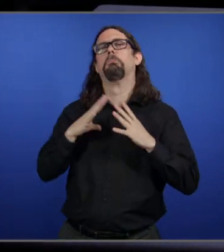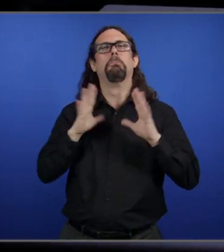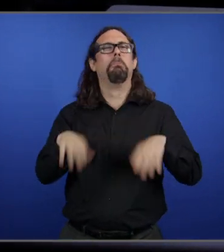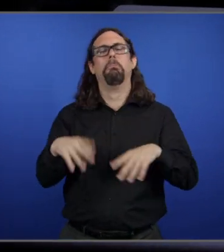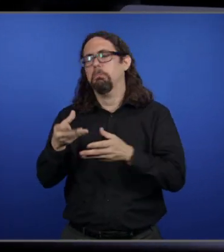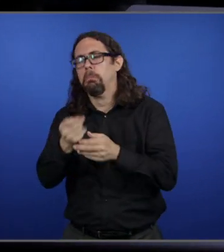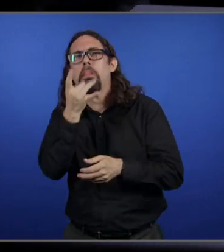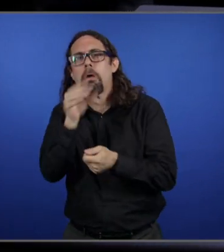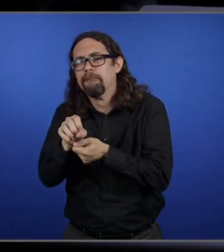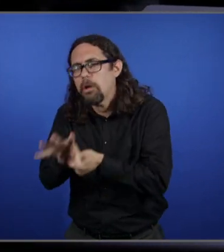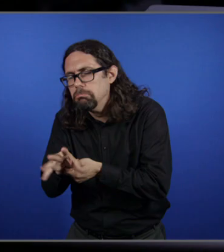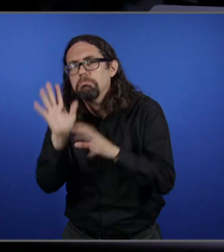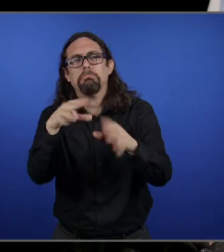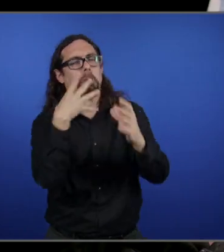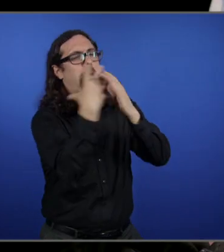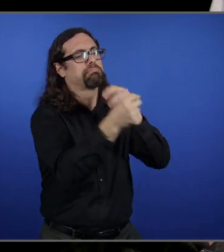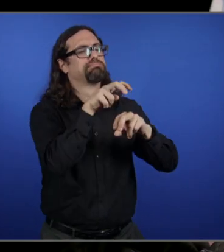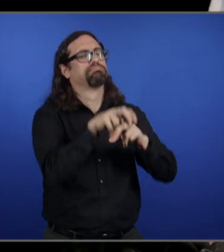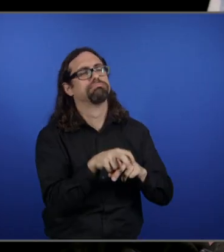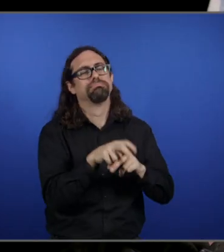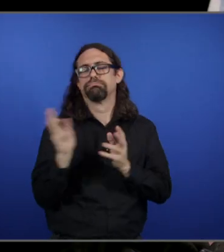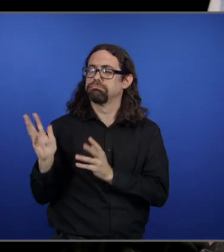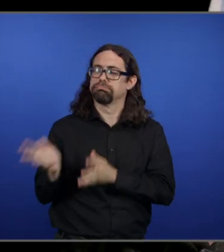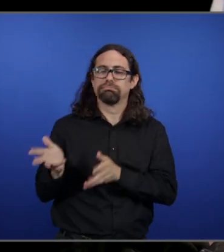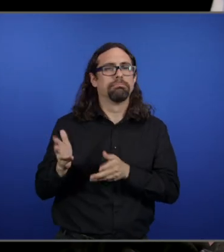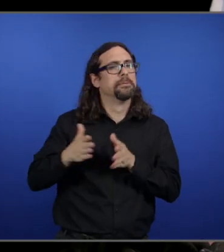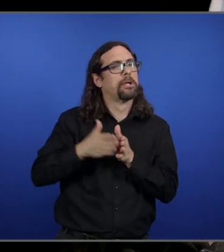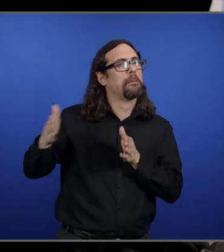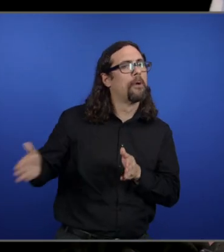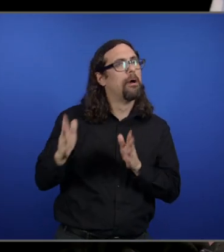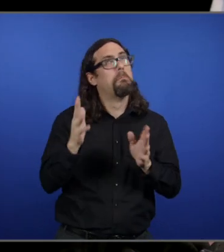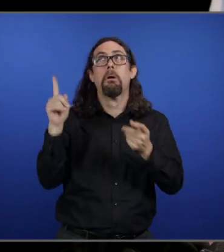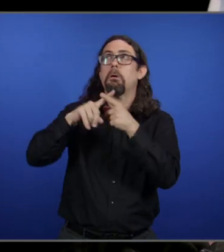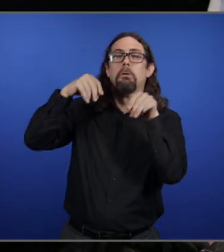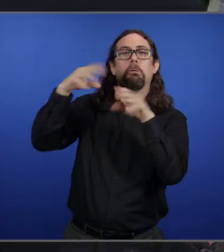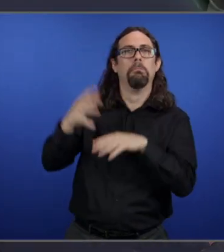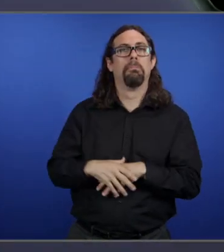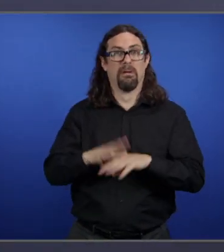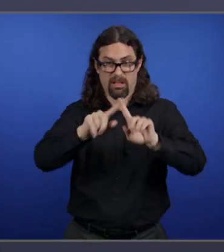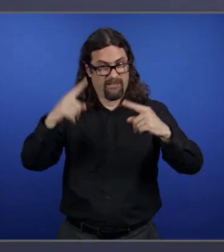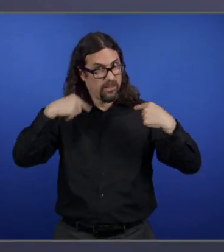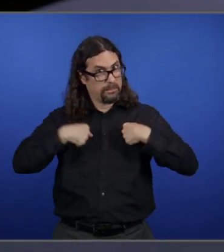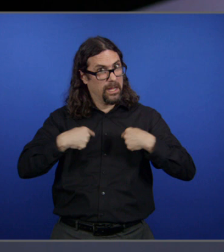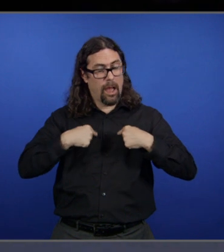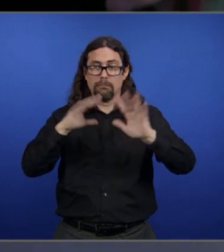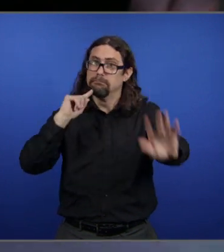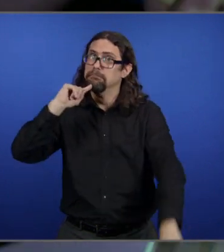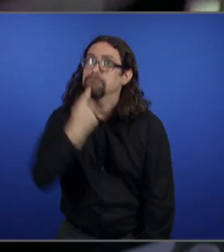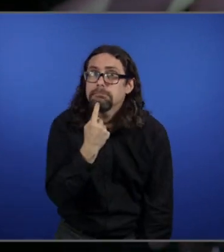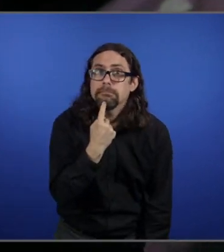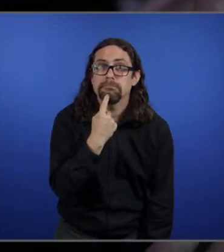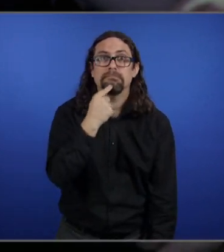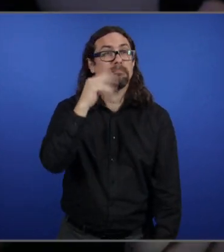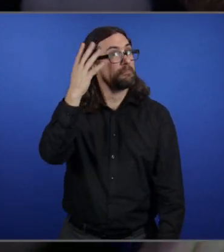with the neighbors until it was all over. But for me, it's a very big deal. I use a